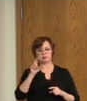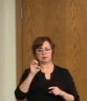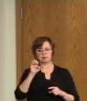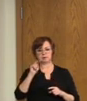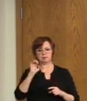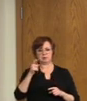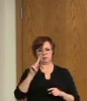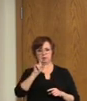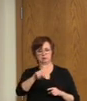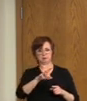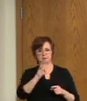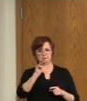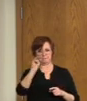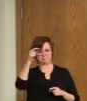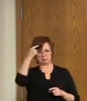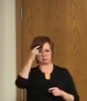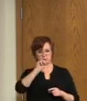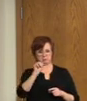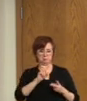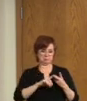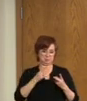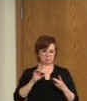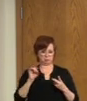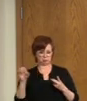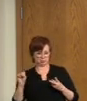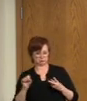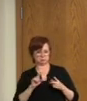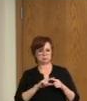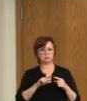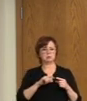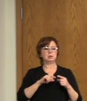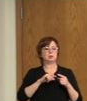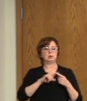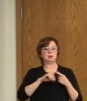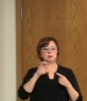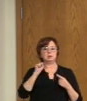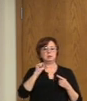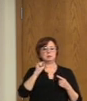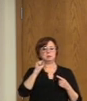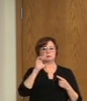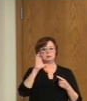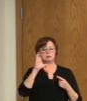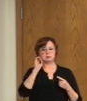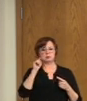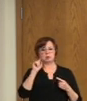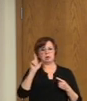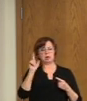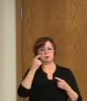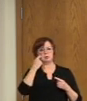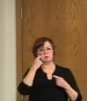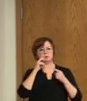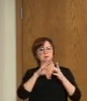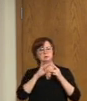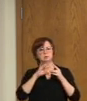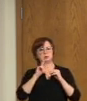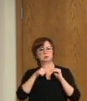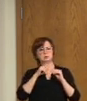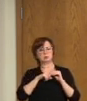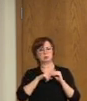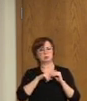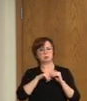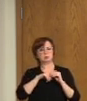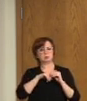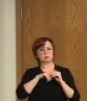for Minister Merriman and perhaps also Dr. Shahab. Mr. Livingston mentioned just a second ago that rapid point-of-care tests were available